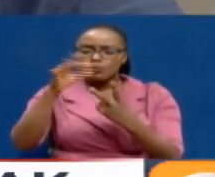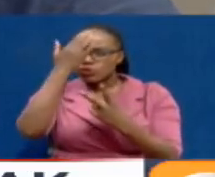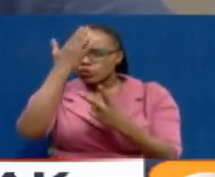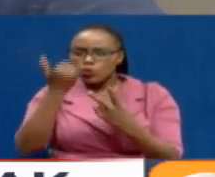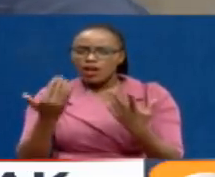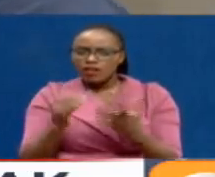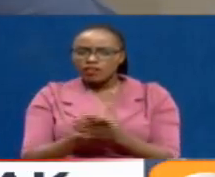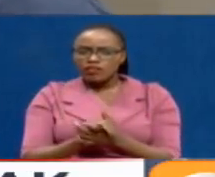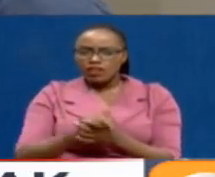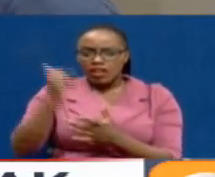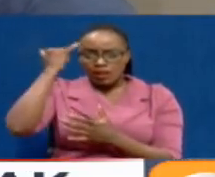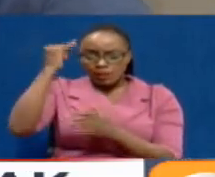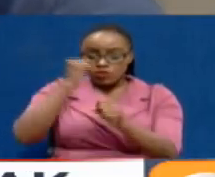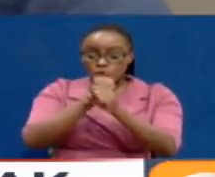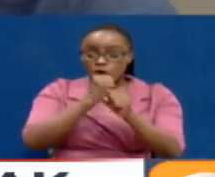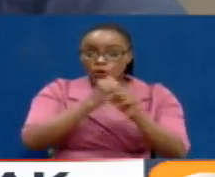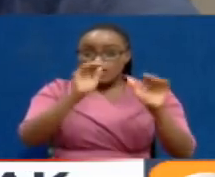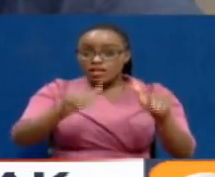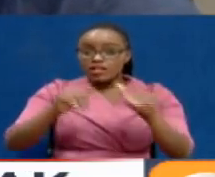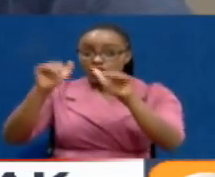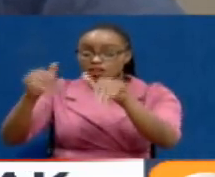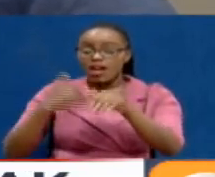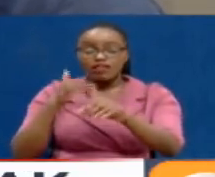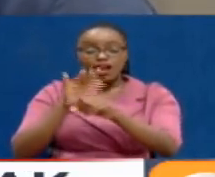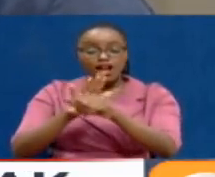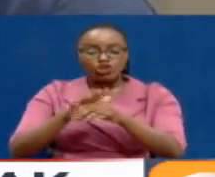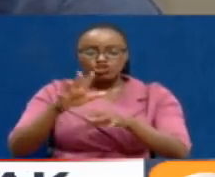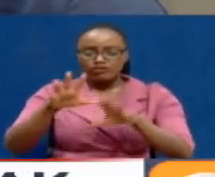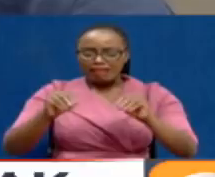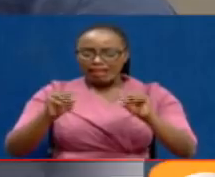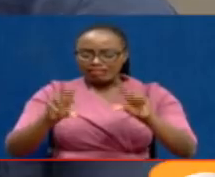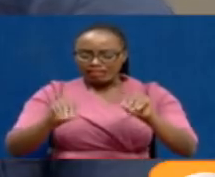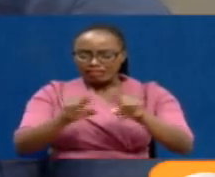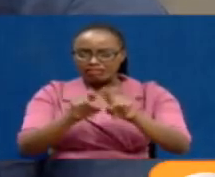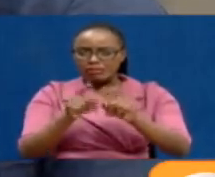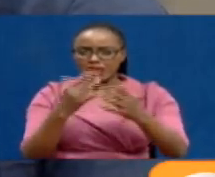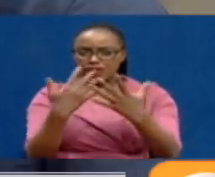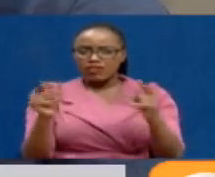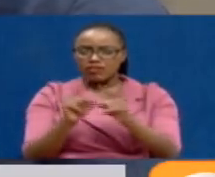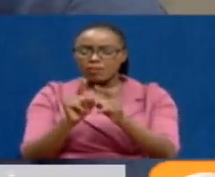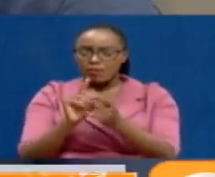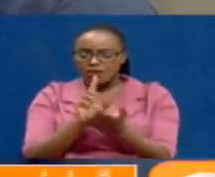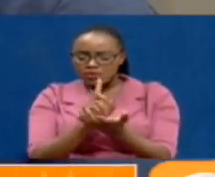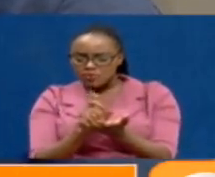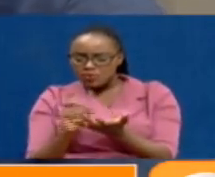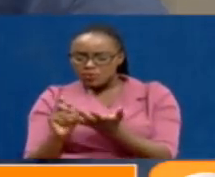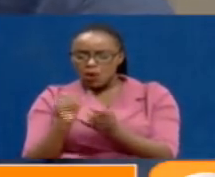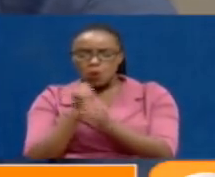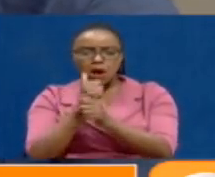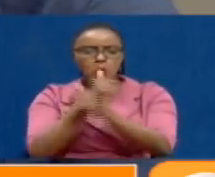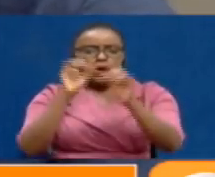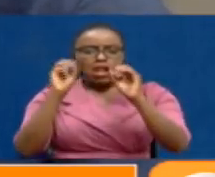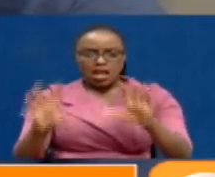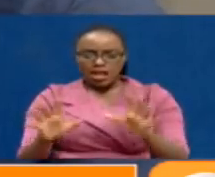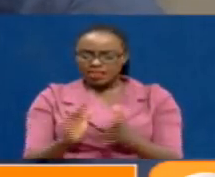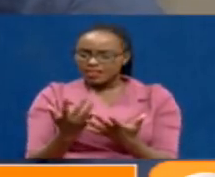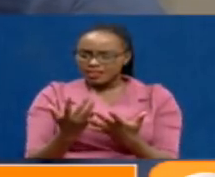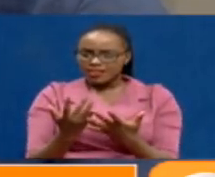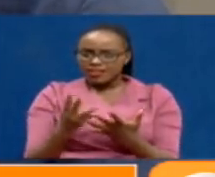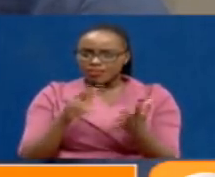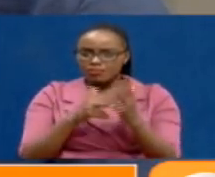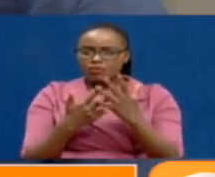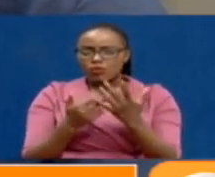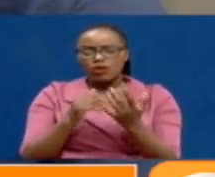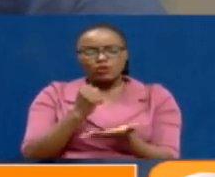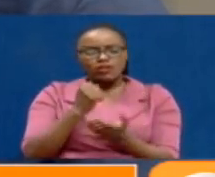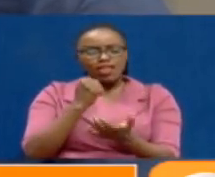Well, imagine you've been working in the farm. You have lots of mud on your hands. The sanitizer will not work. Or if you run a garage and you have a lot of grease, the